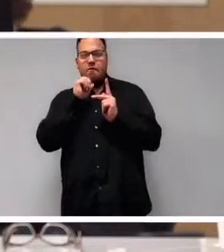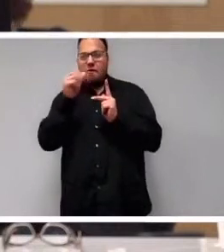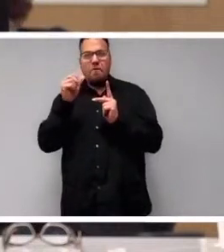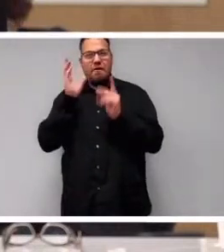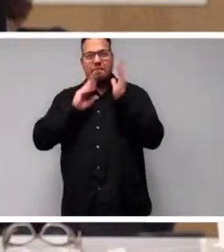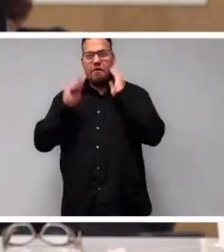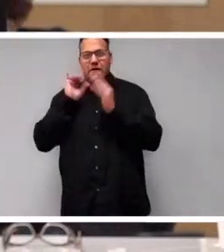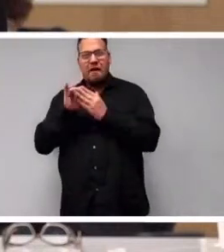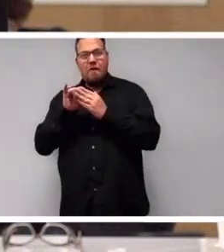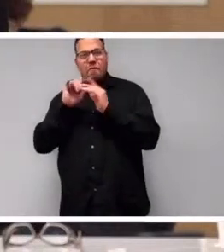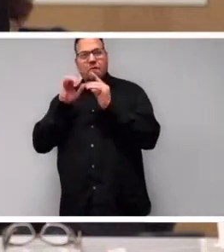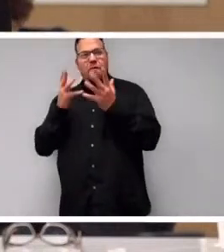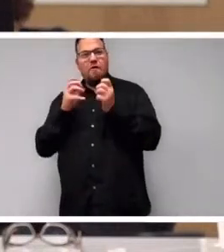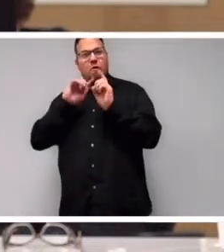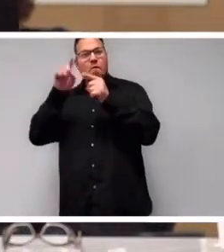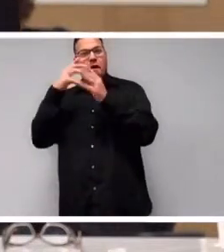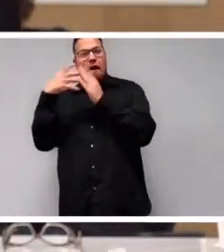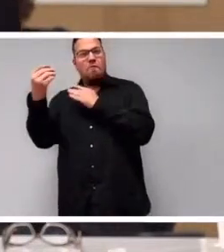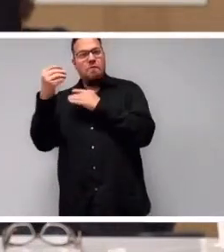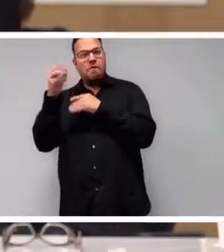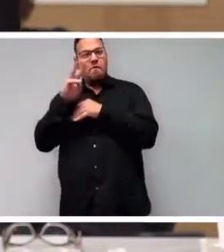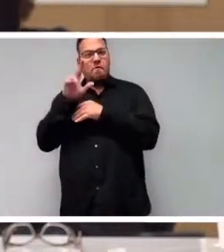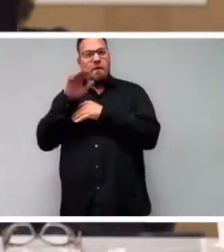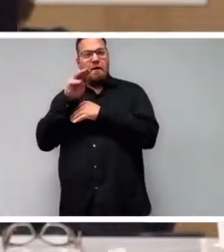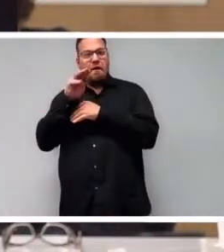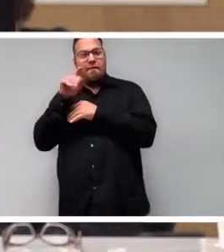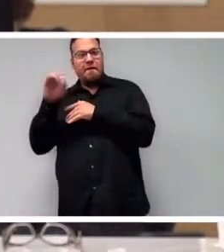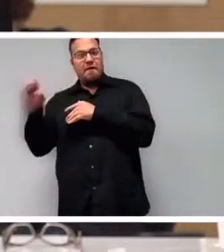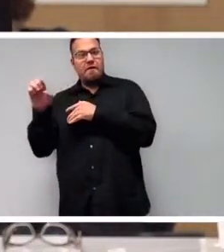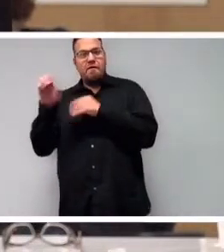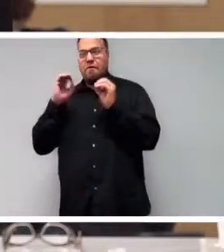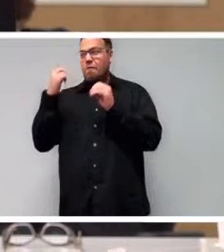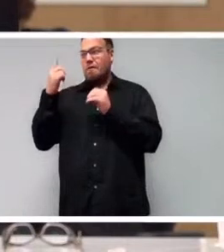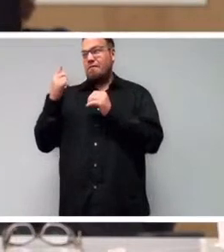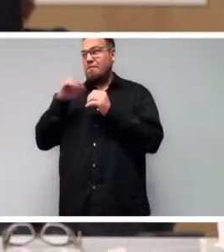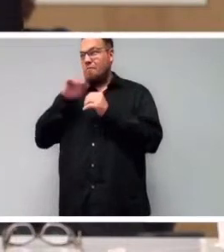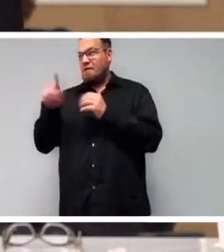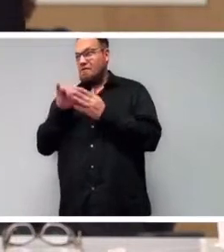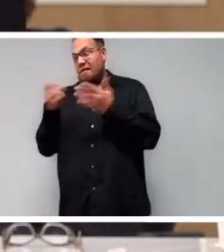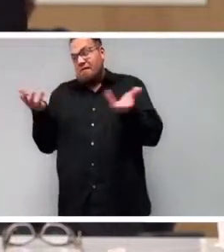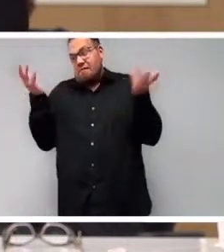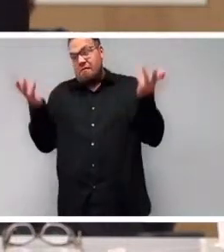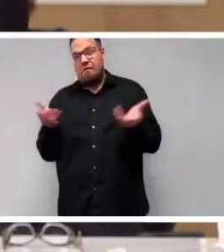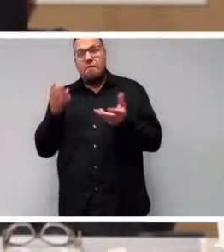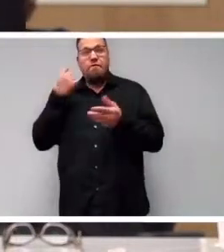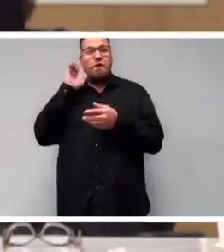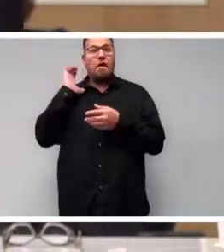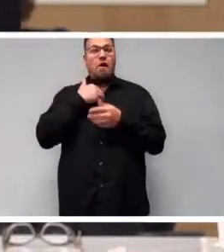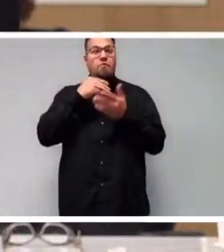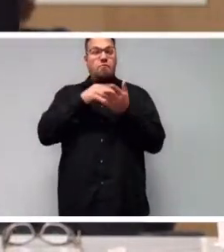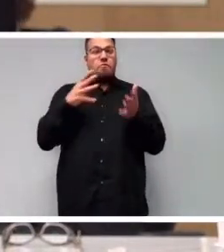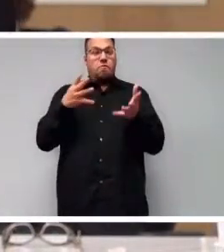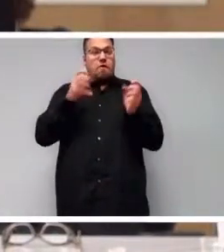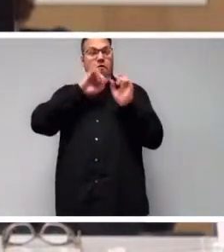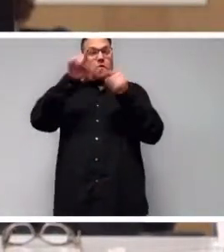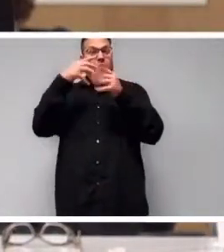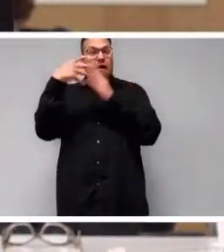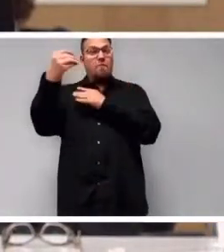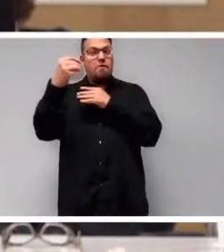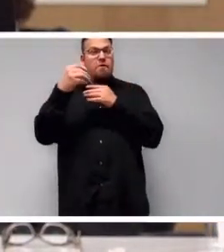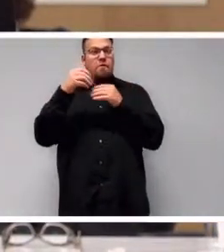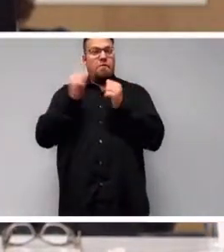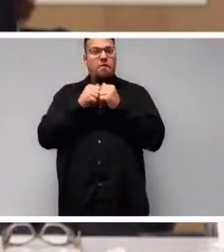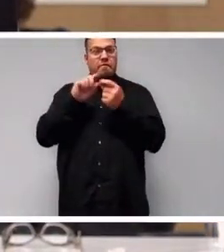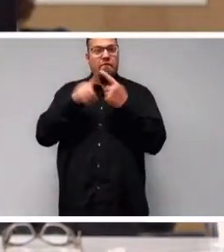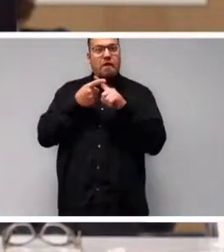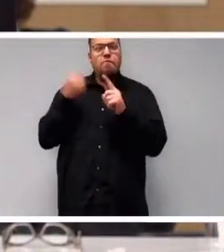out on the Willamette and go inner tubing with your friends, nobody questions it. And so for our students, if they want to go out on the Willamette, go inner tubing with their friends, we're going to